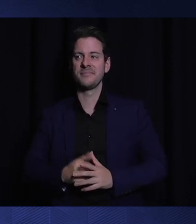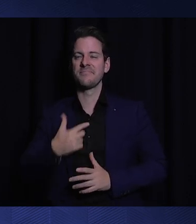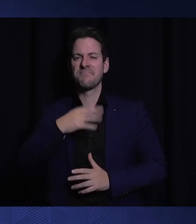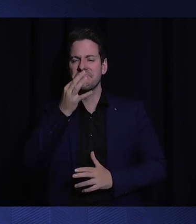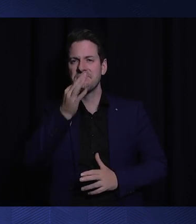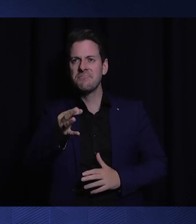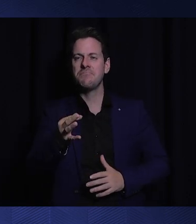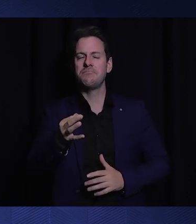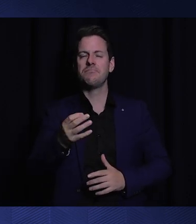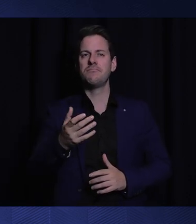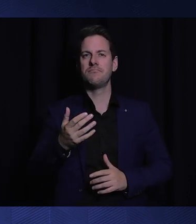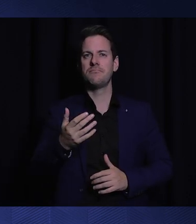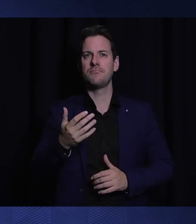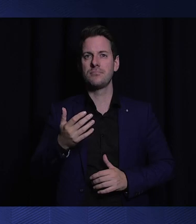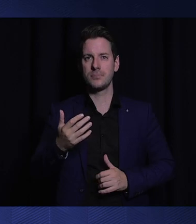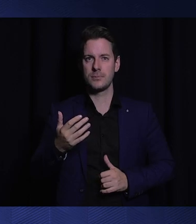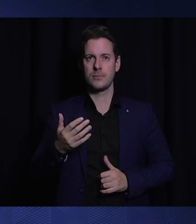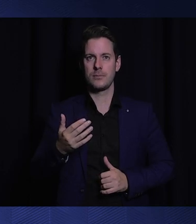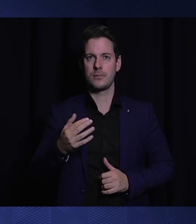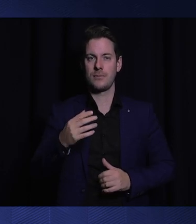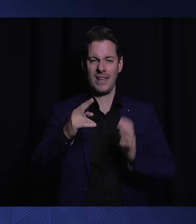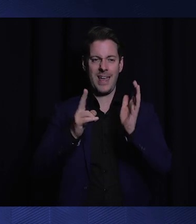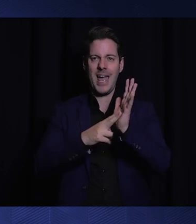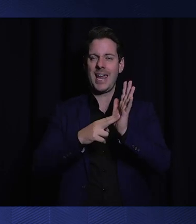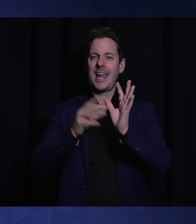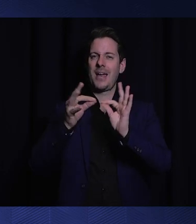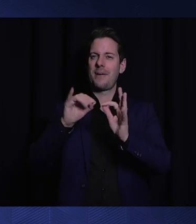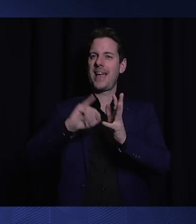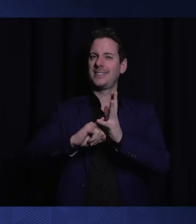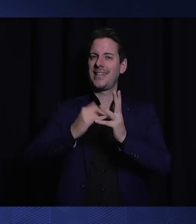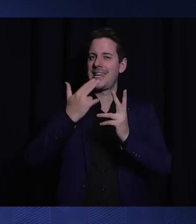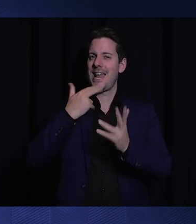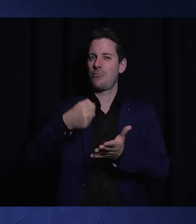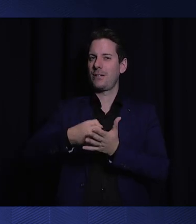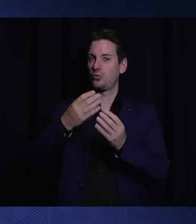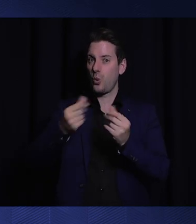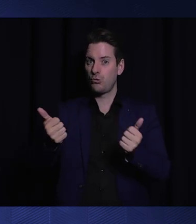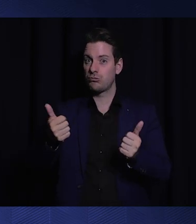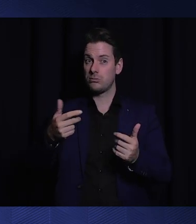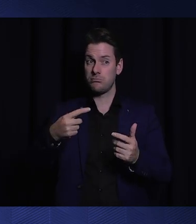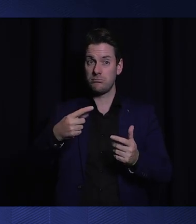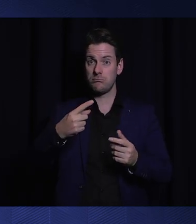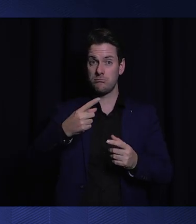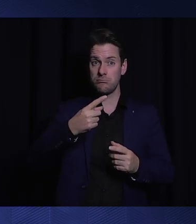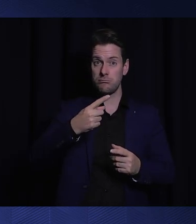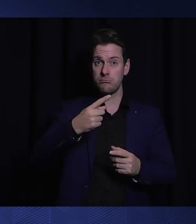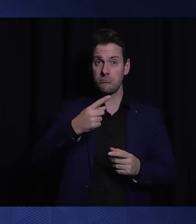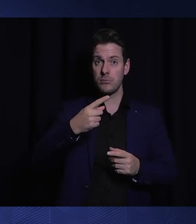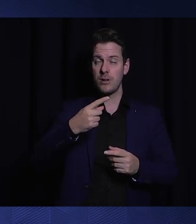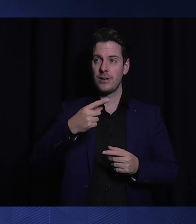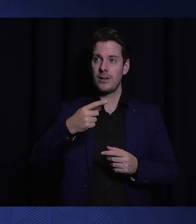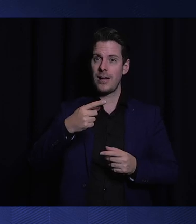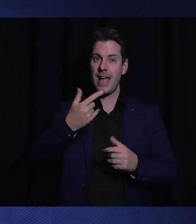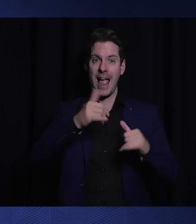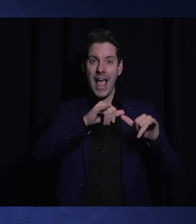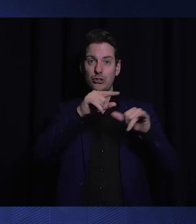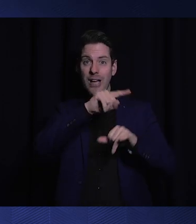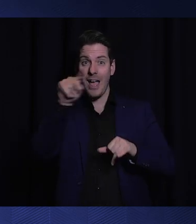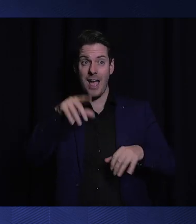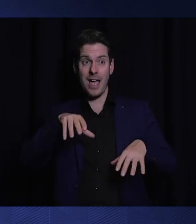design should fully consider local conditions. Special plans should